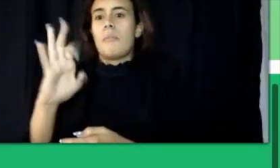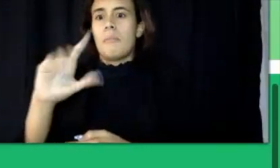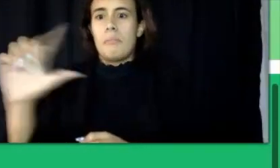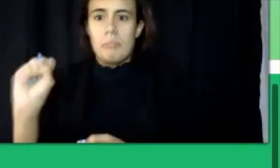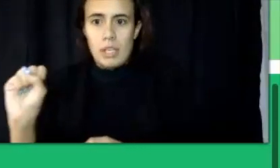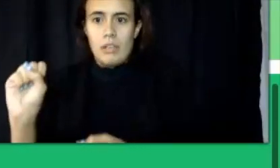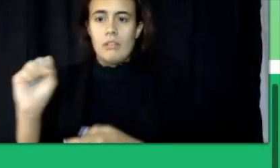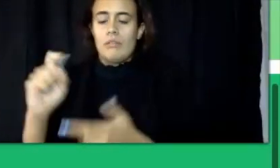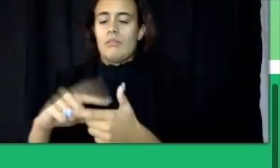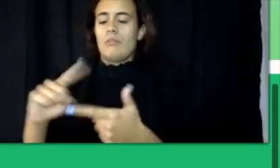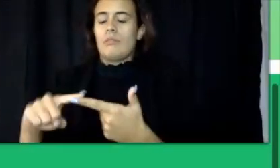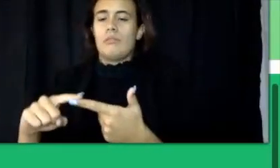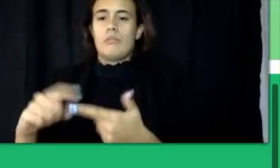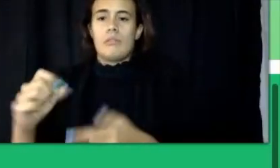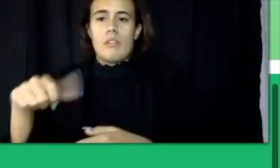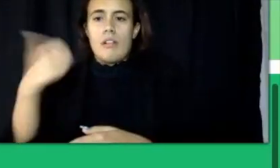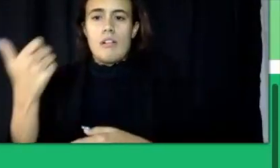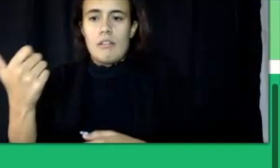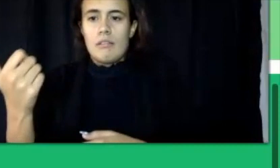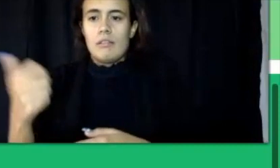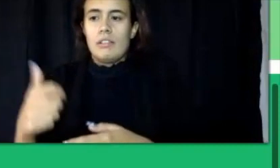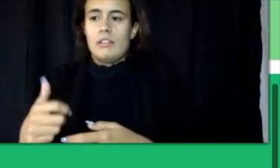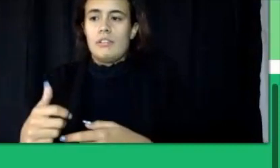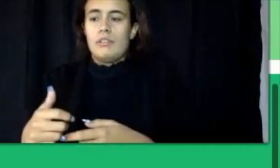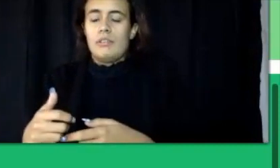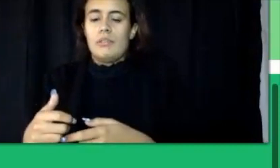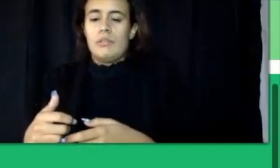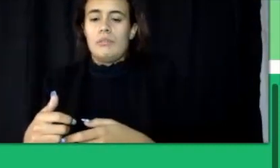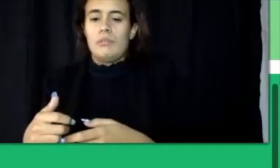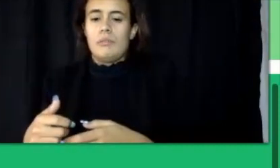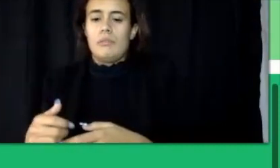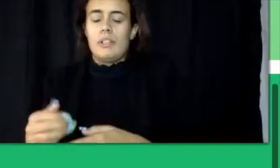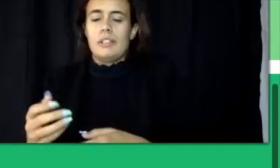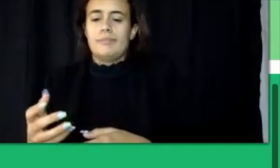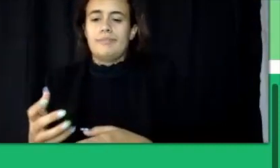to make this easier on people? Elizabeth Warren and Bernie in